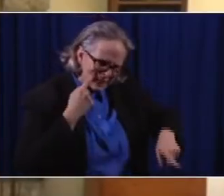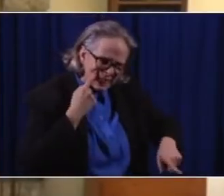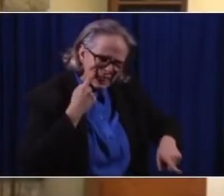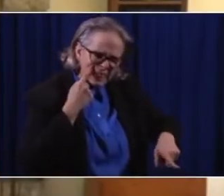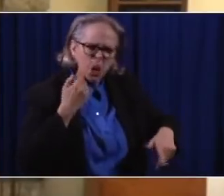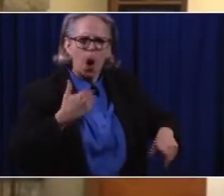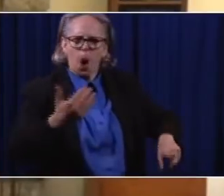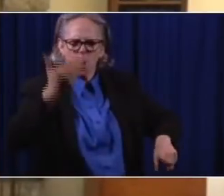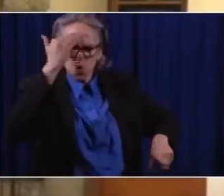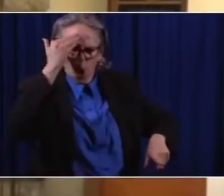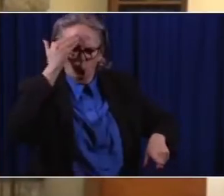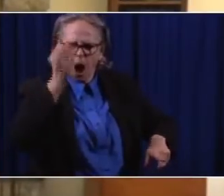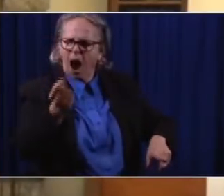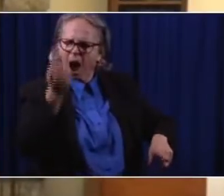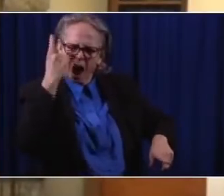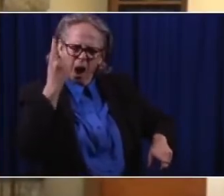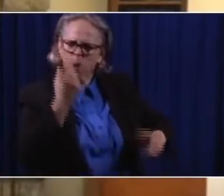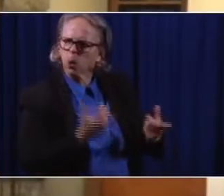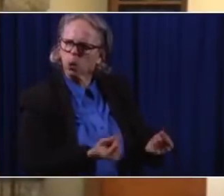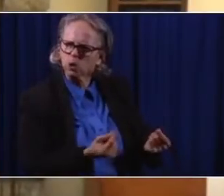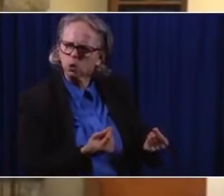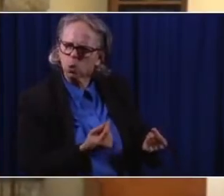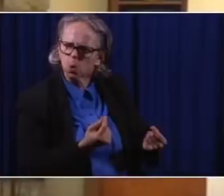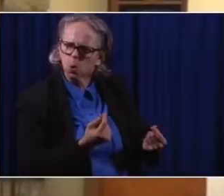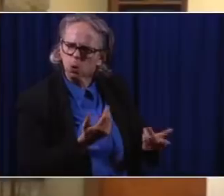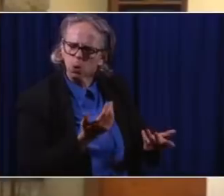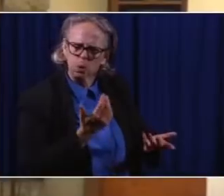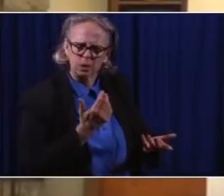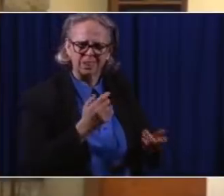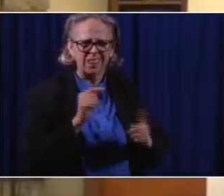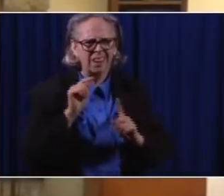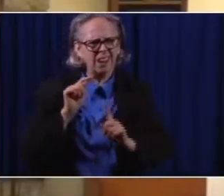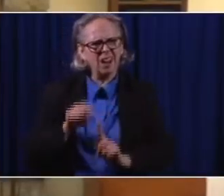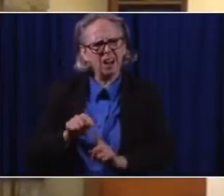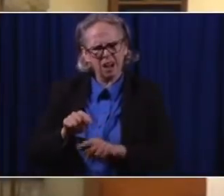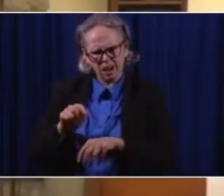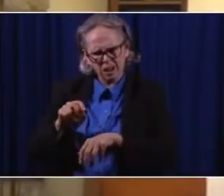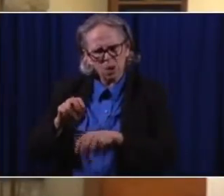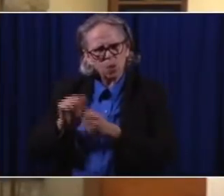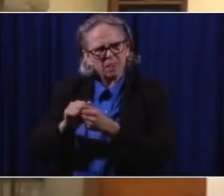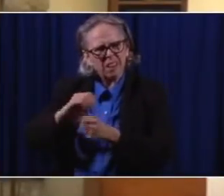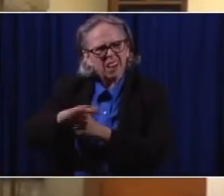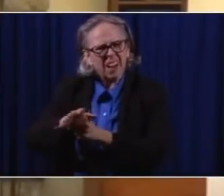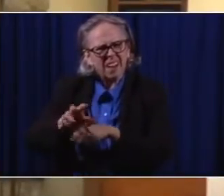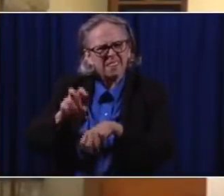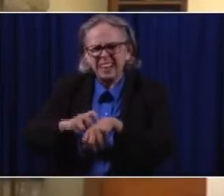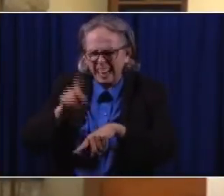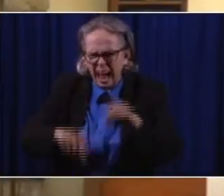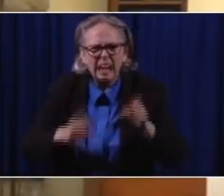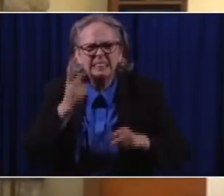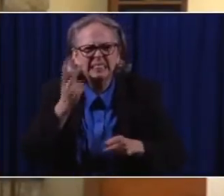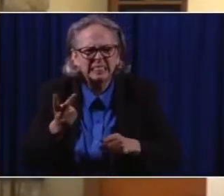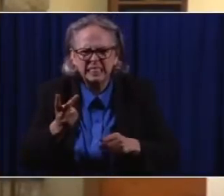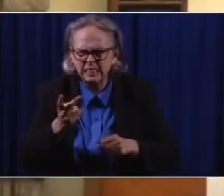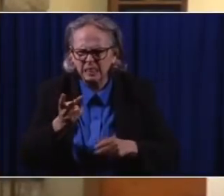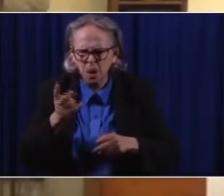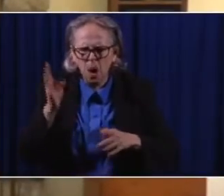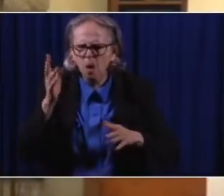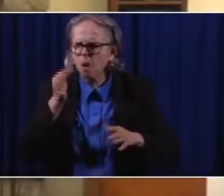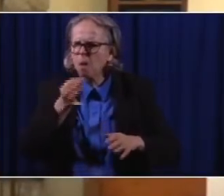virus, you know, it's quiet, it's secretive. We just see the